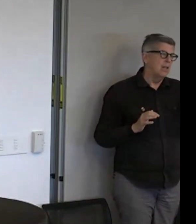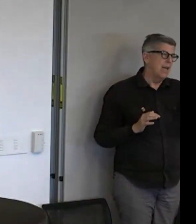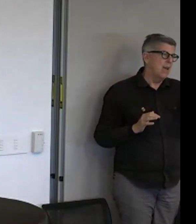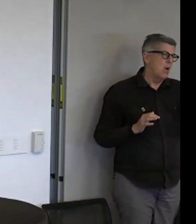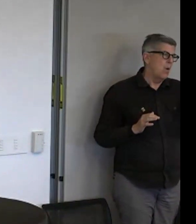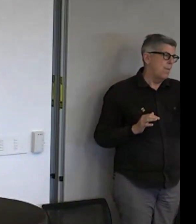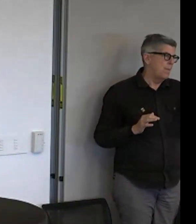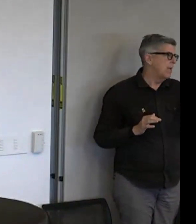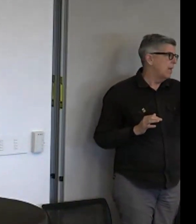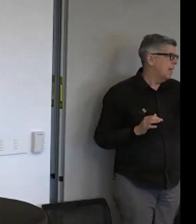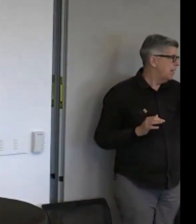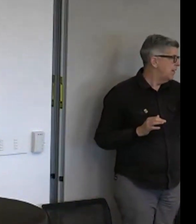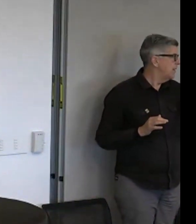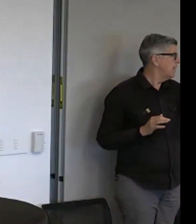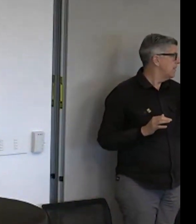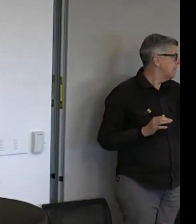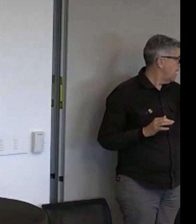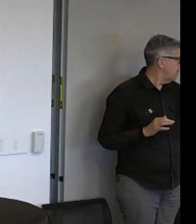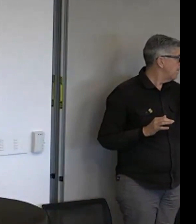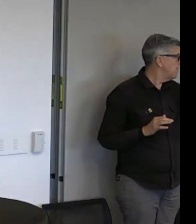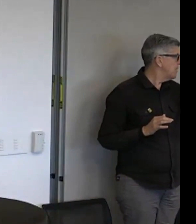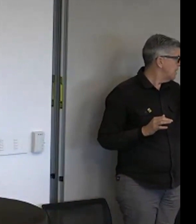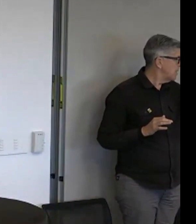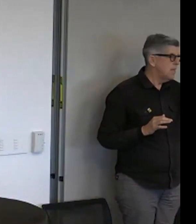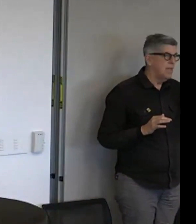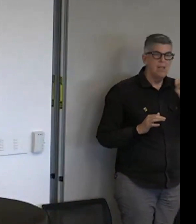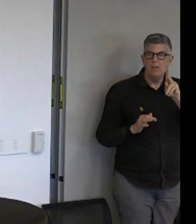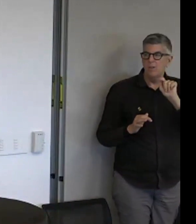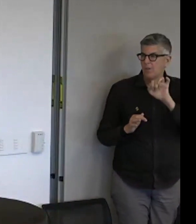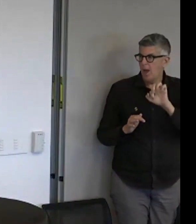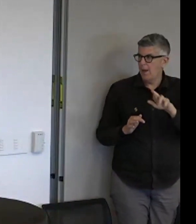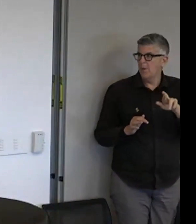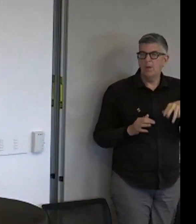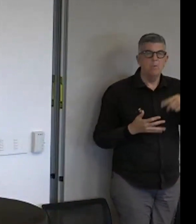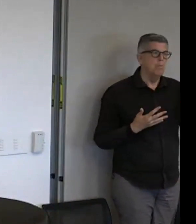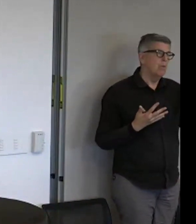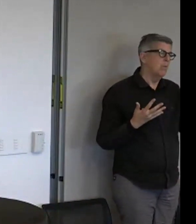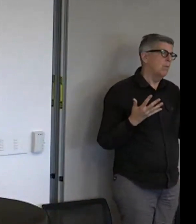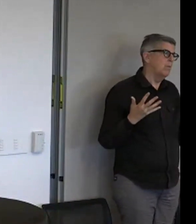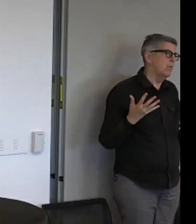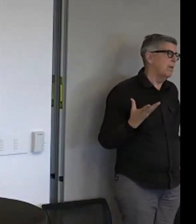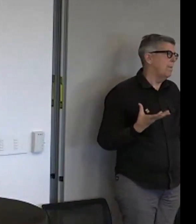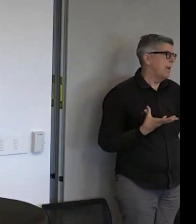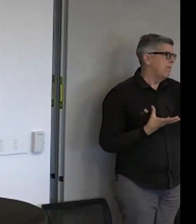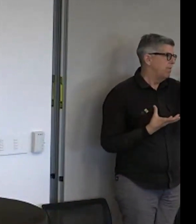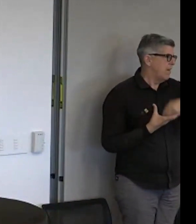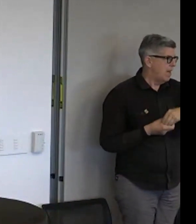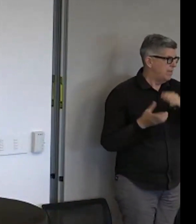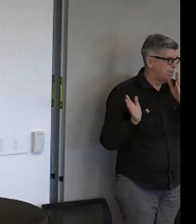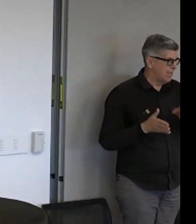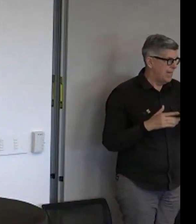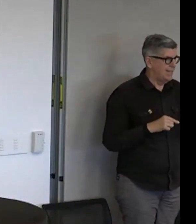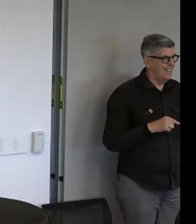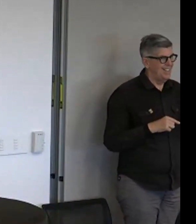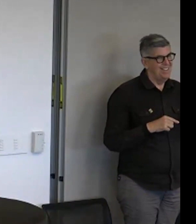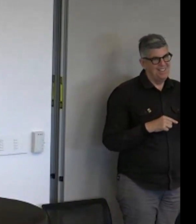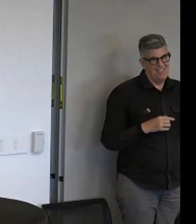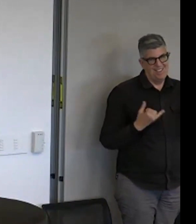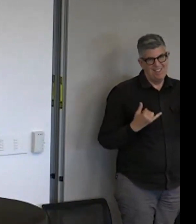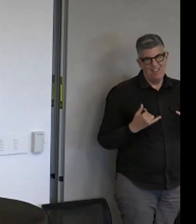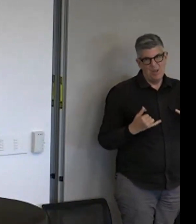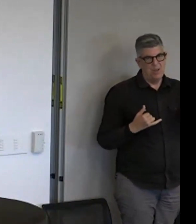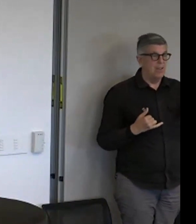Rosenberg, Karen Thompson, Summer Sanzo-Dittmer put into planning for this event. They